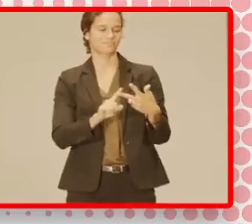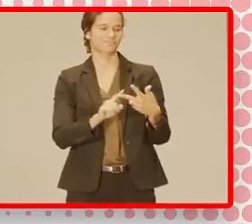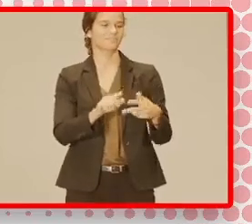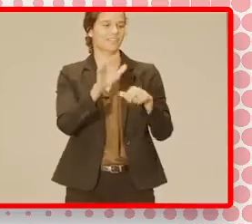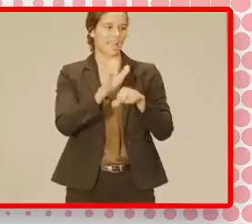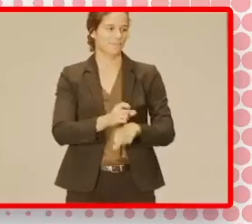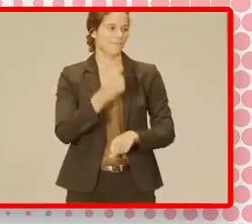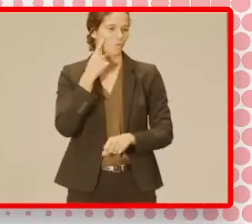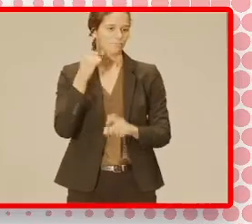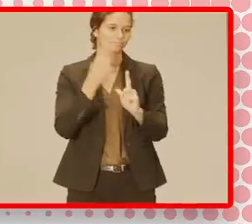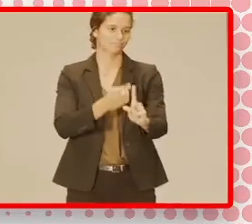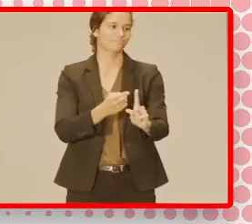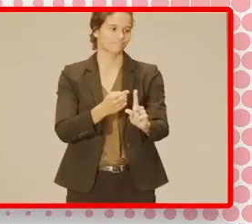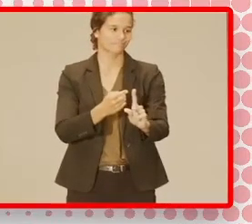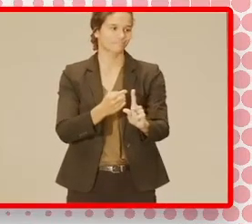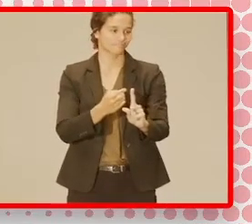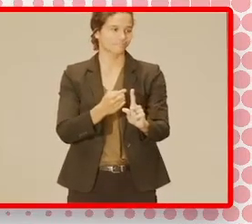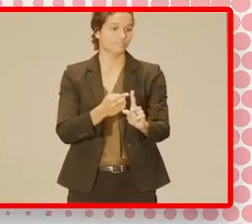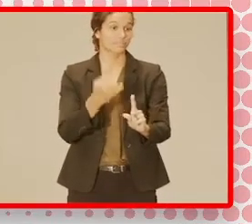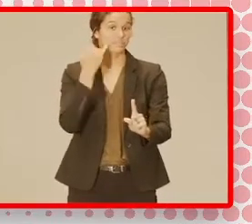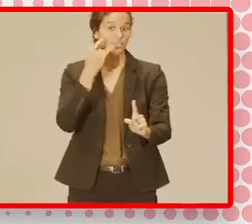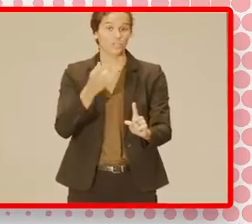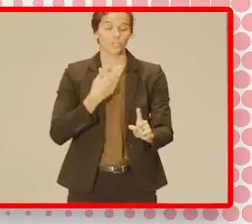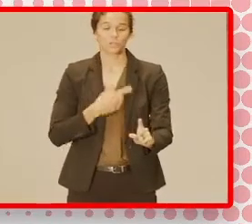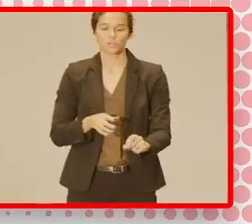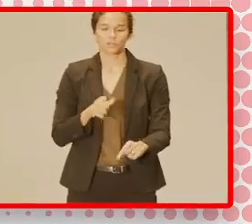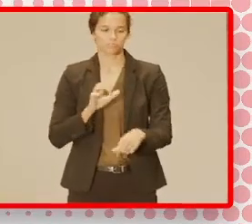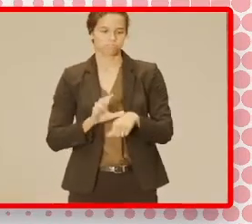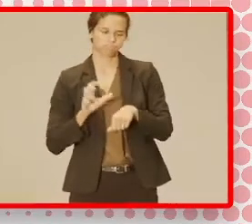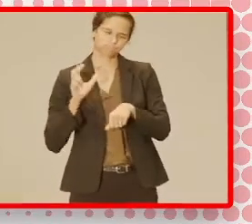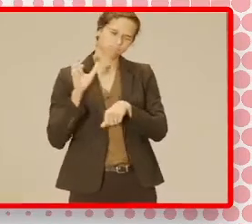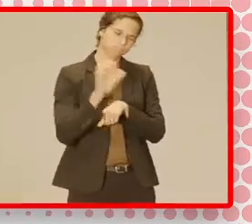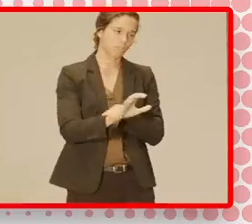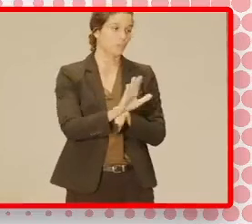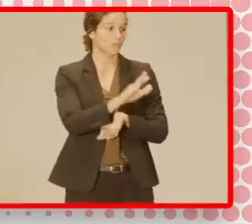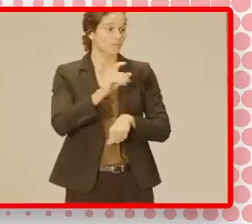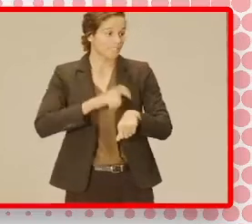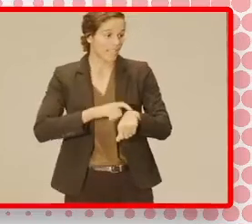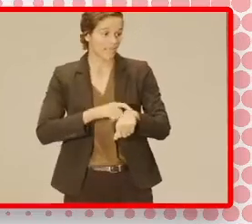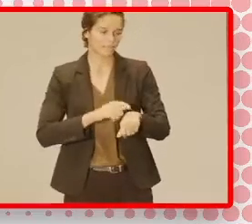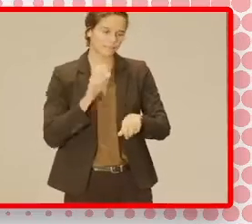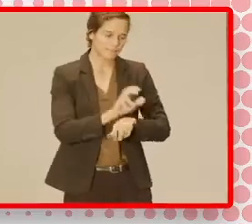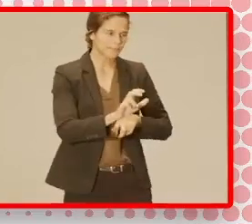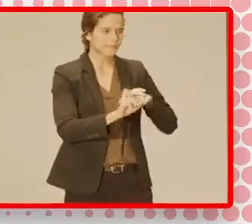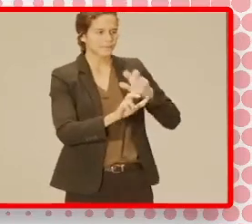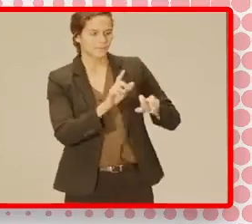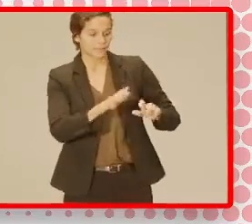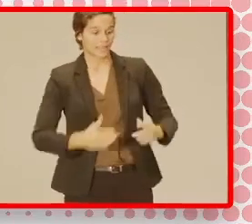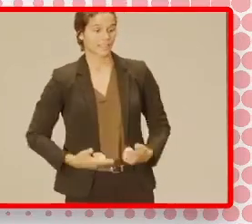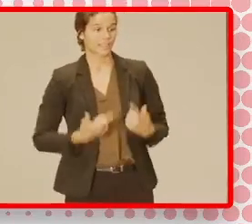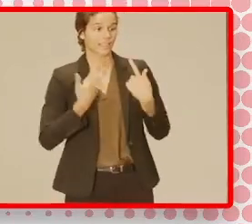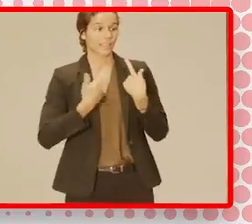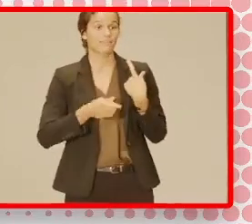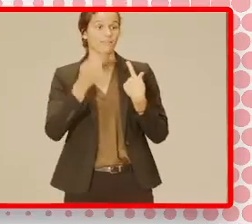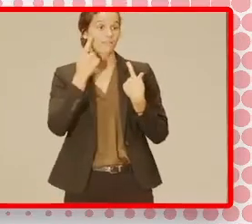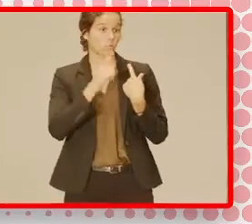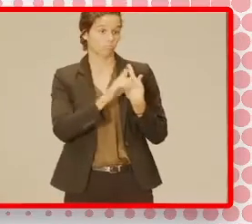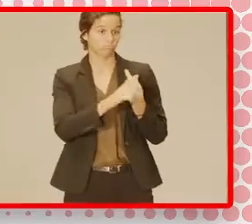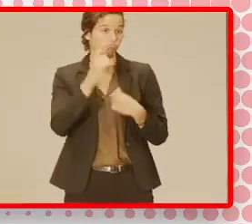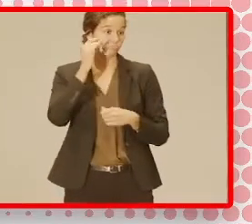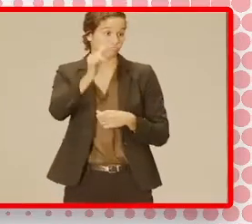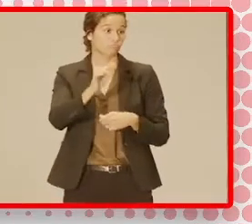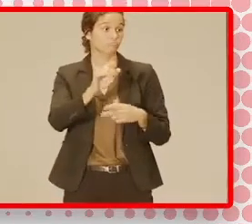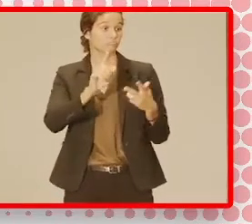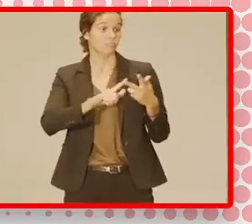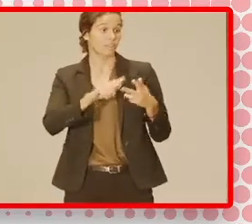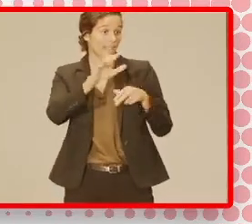life building this achievement habit, it'll be amazing what's going to happen. I used to try and do triathlons with Chris, and